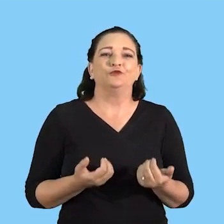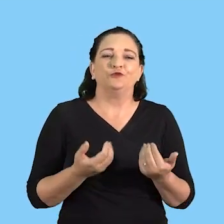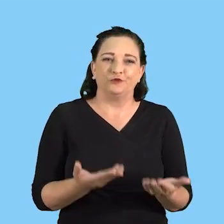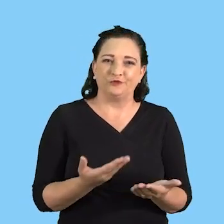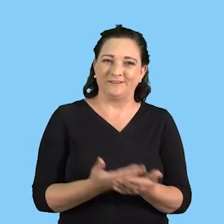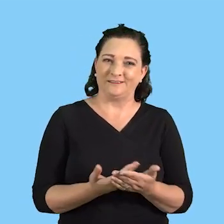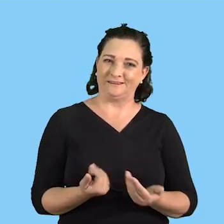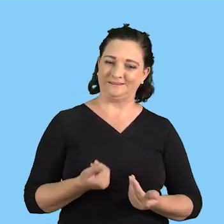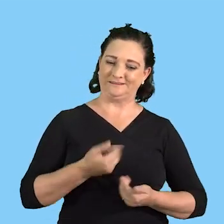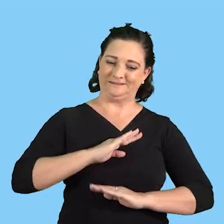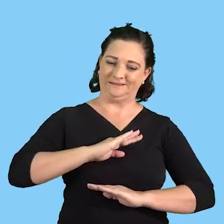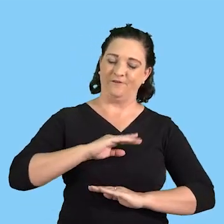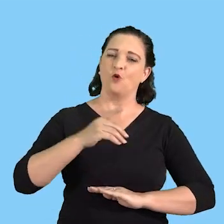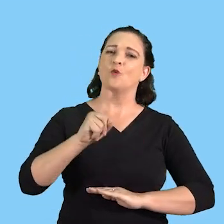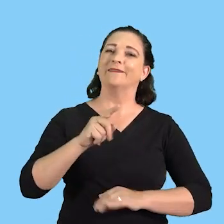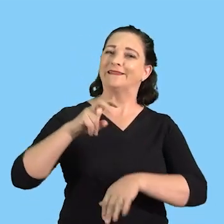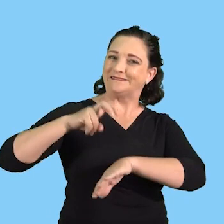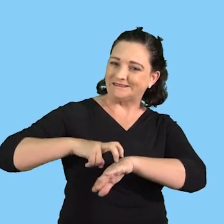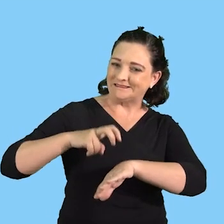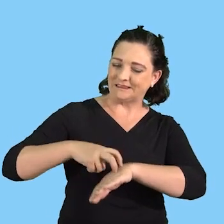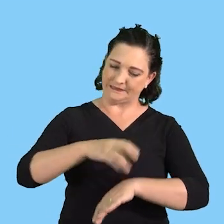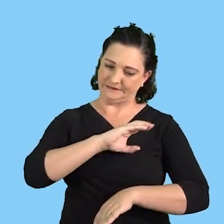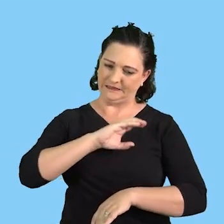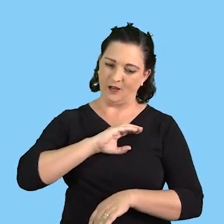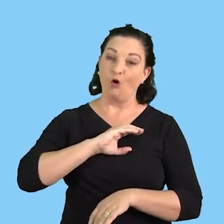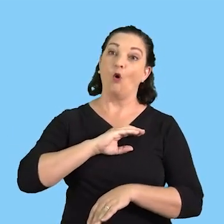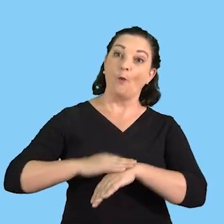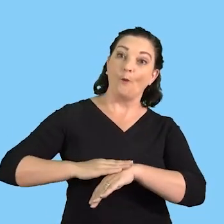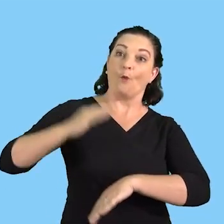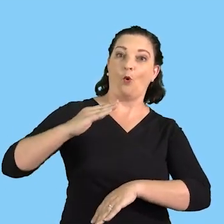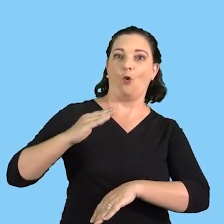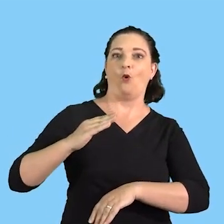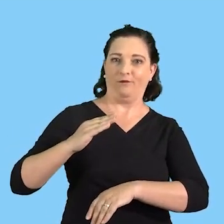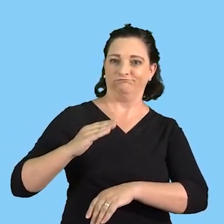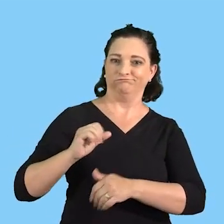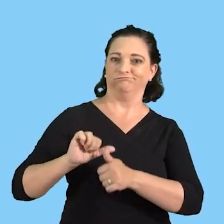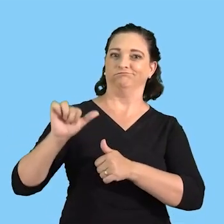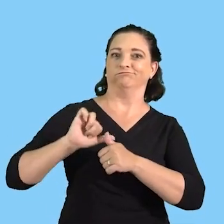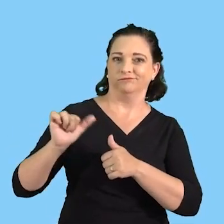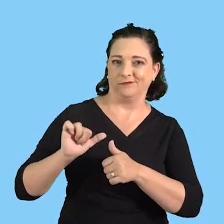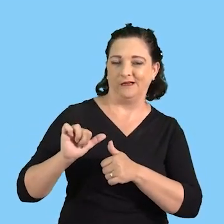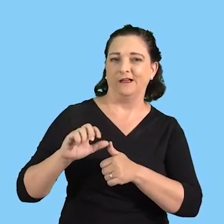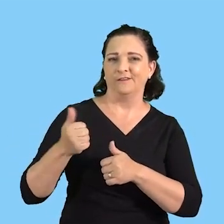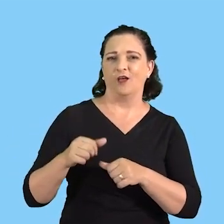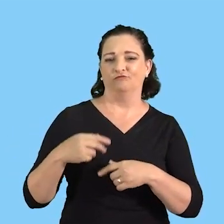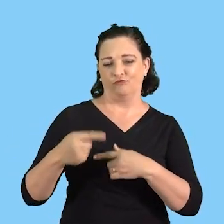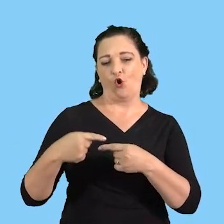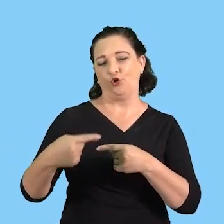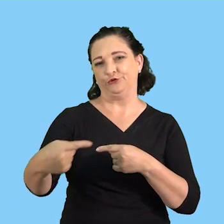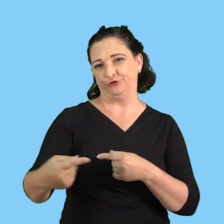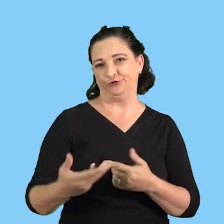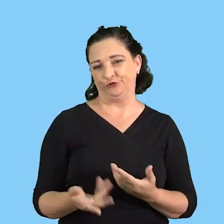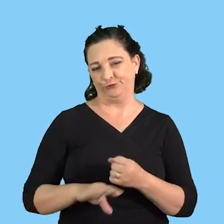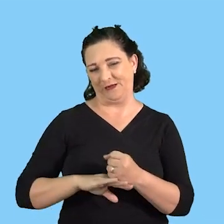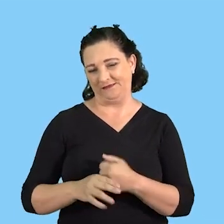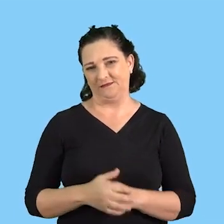their needs and exceeds customers' expectations on a continuous basis. So for instance, I